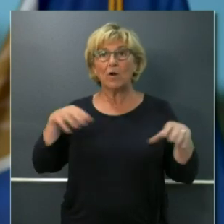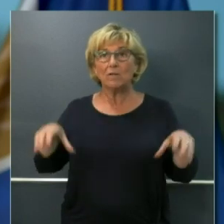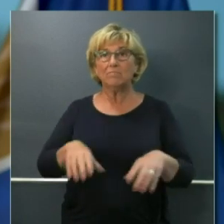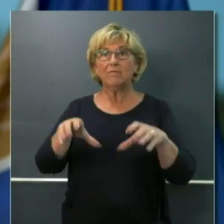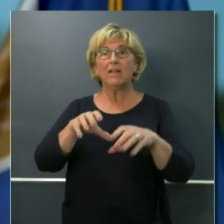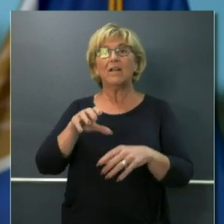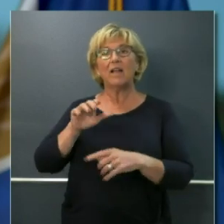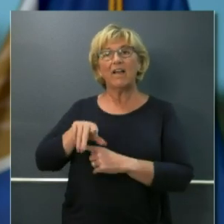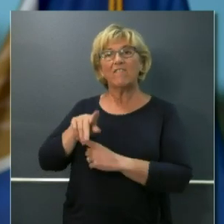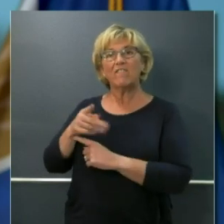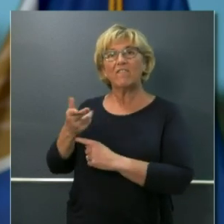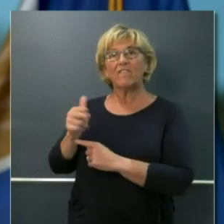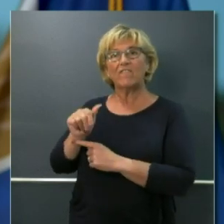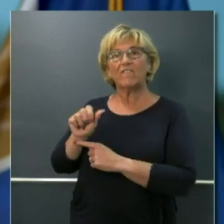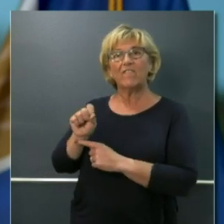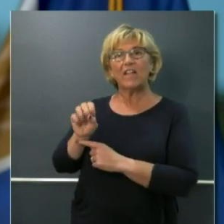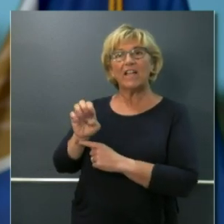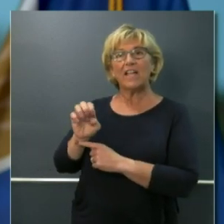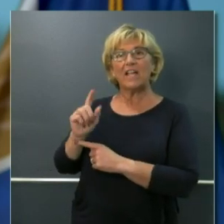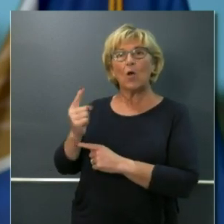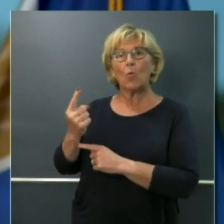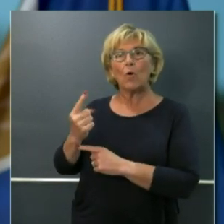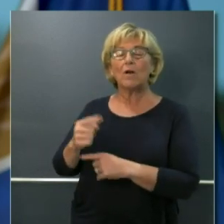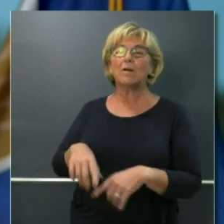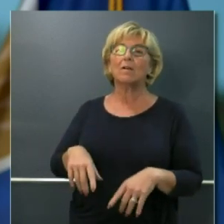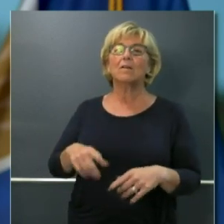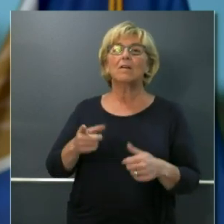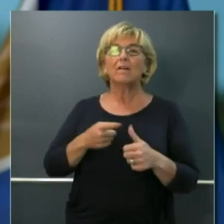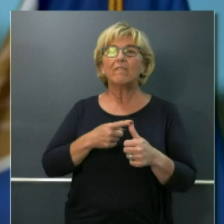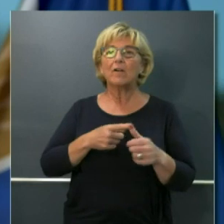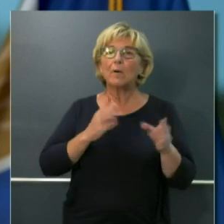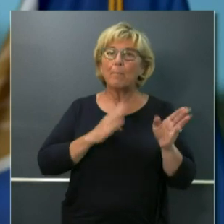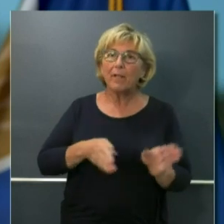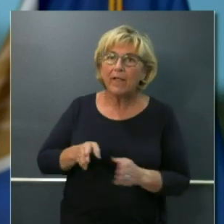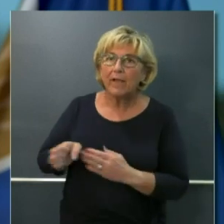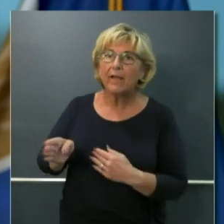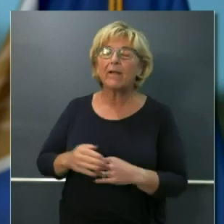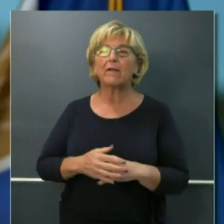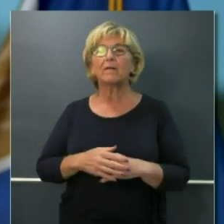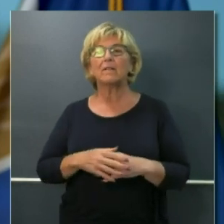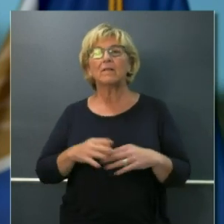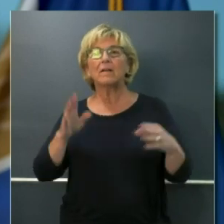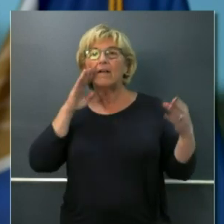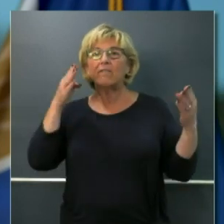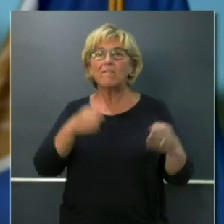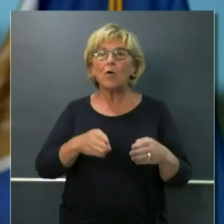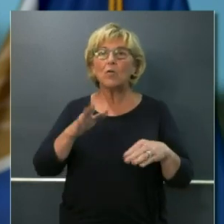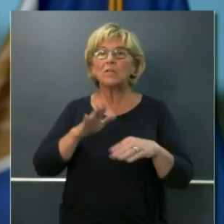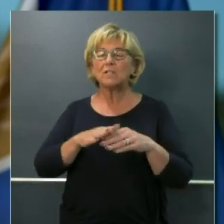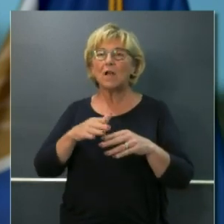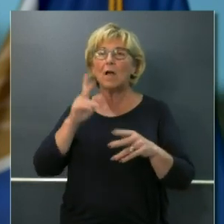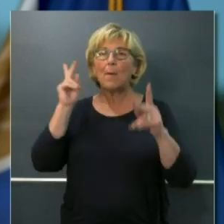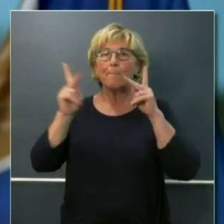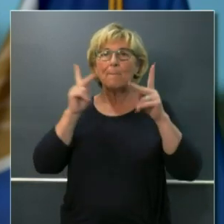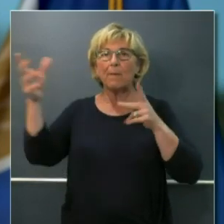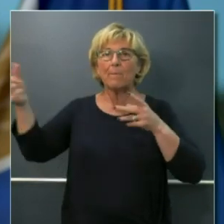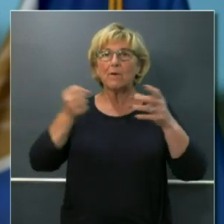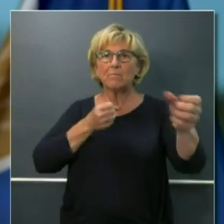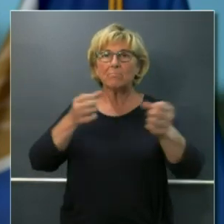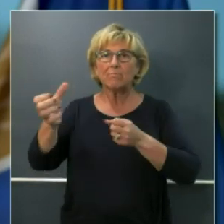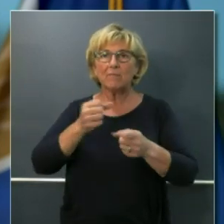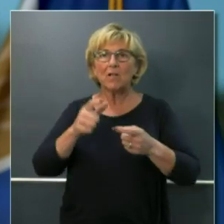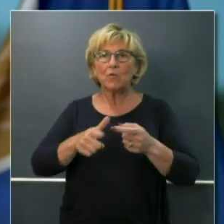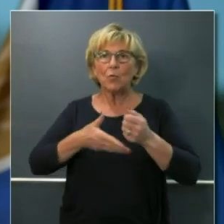planning, workflow, focusing again on supply chains, physical and environmental considerations, the